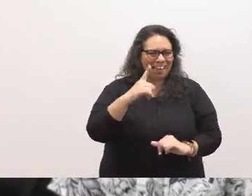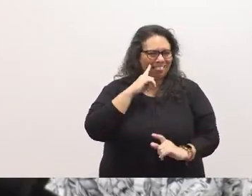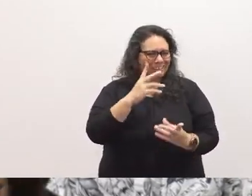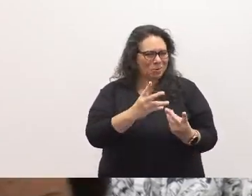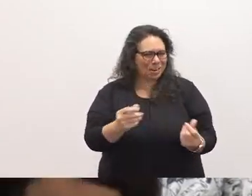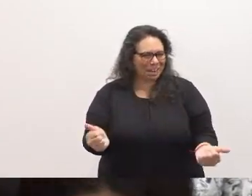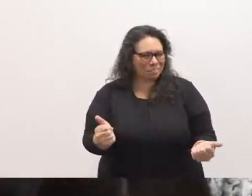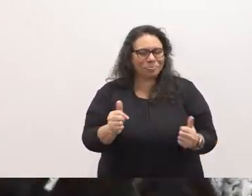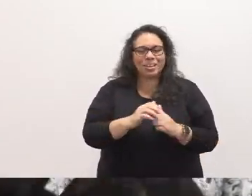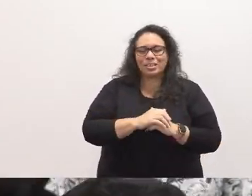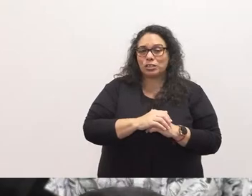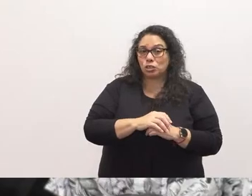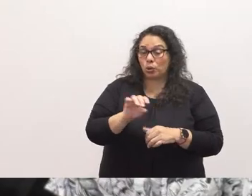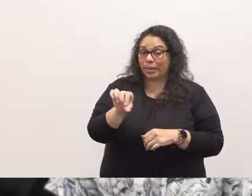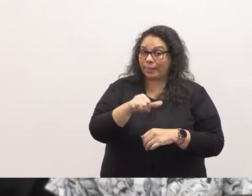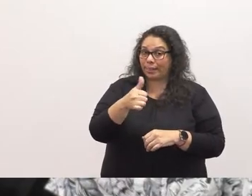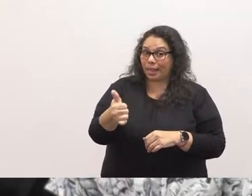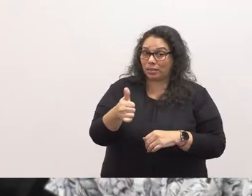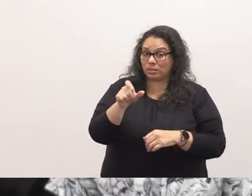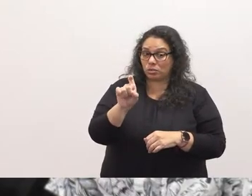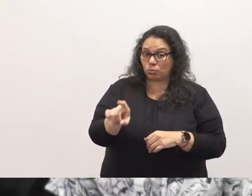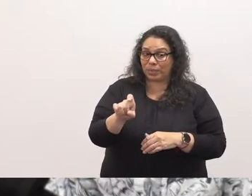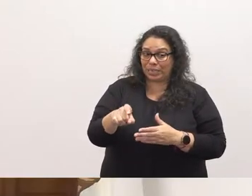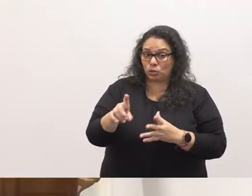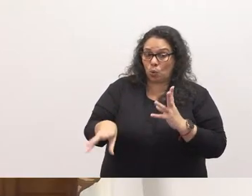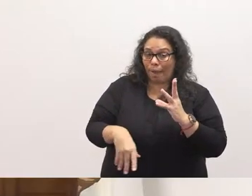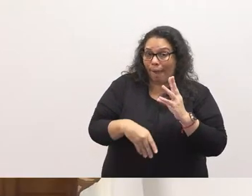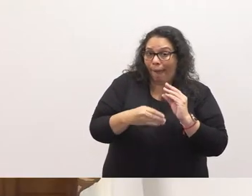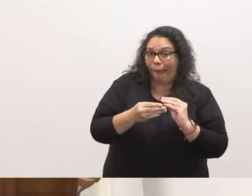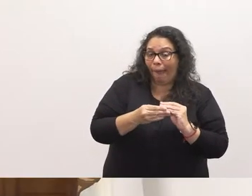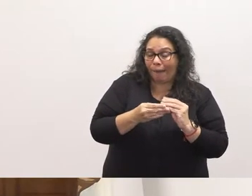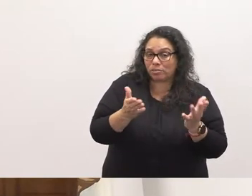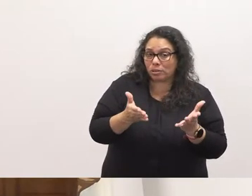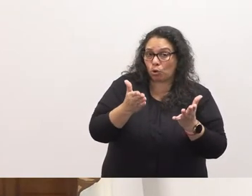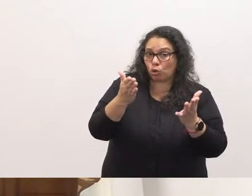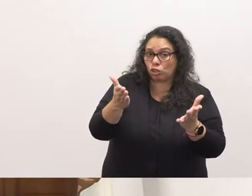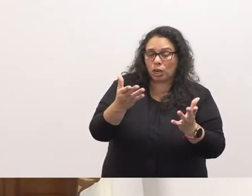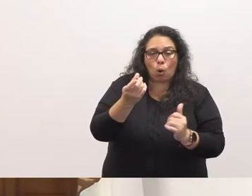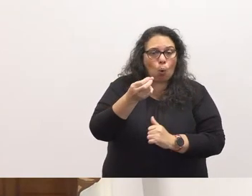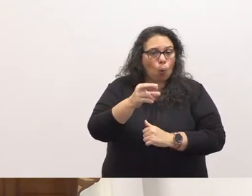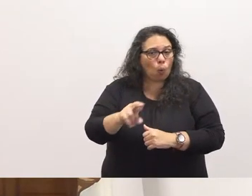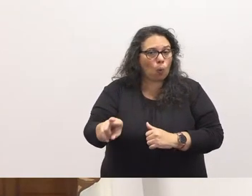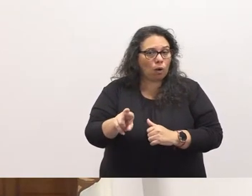Yep. So is there anything else we need to add to the motion, or does the motion stand